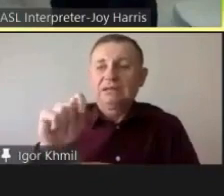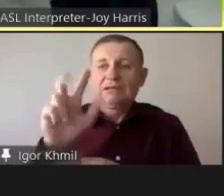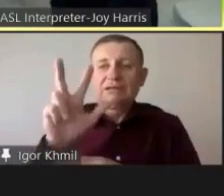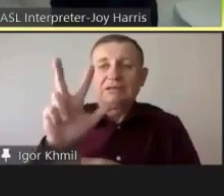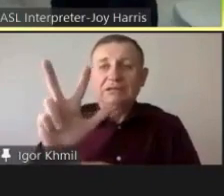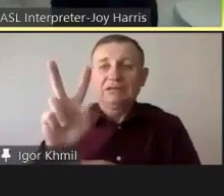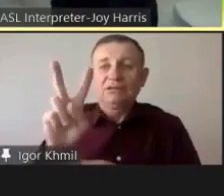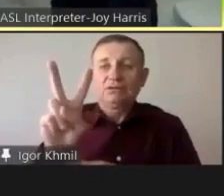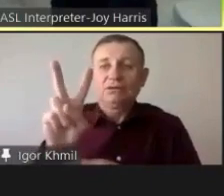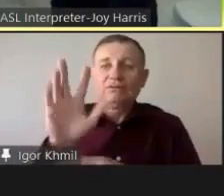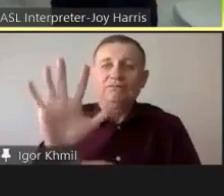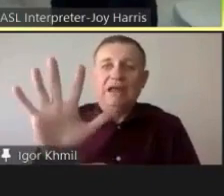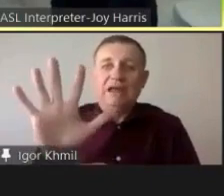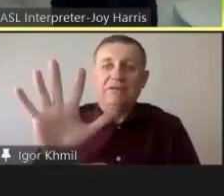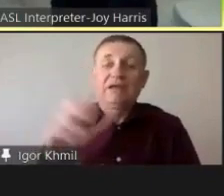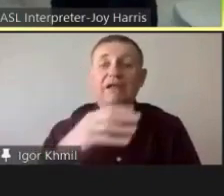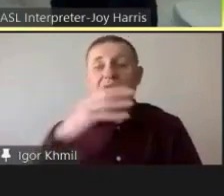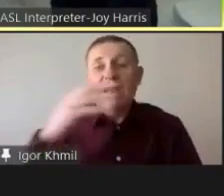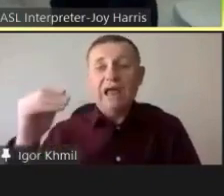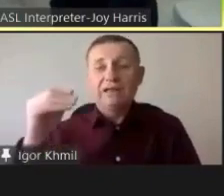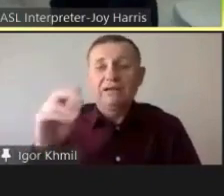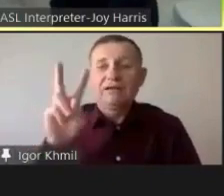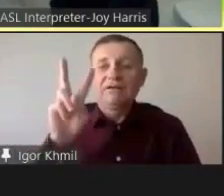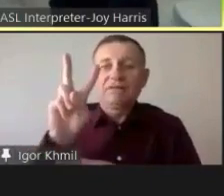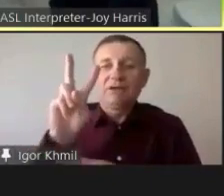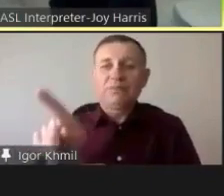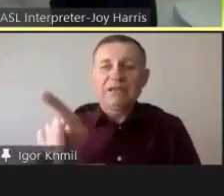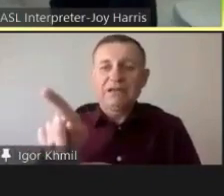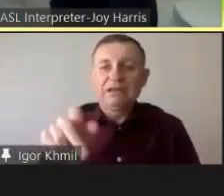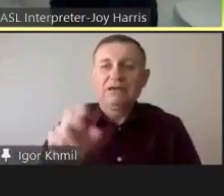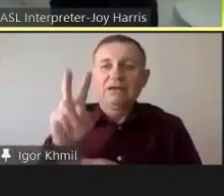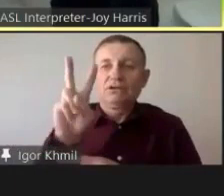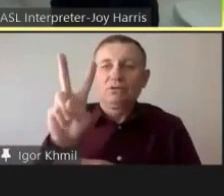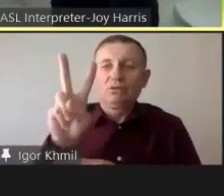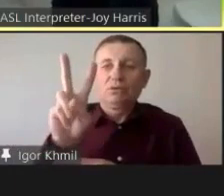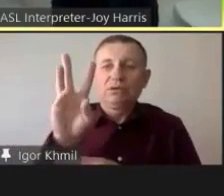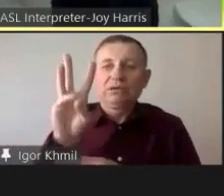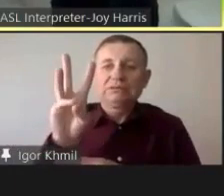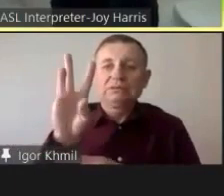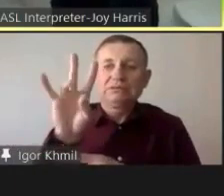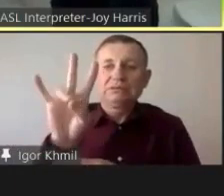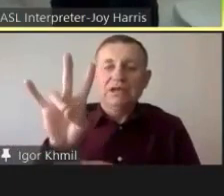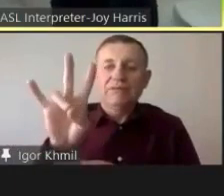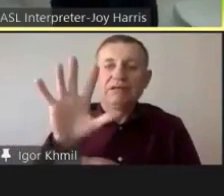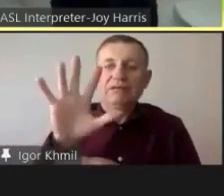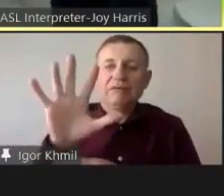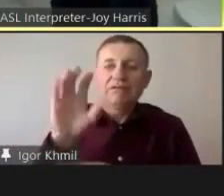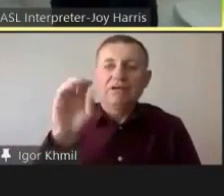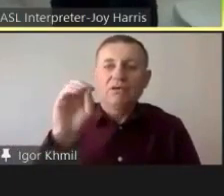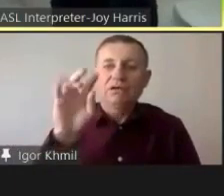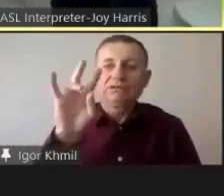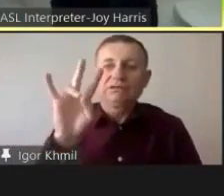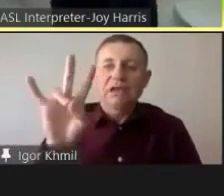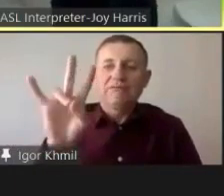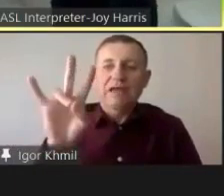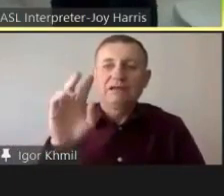215-634-2000, extension 325. Also, the video phone number is